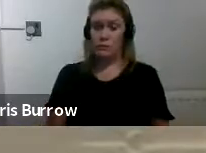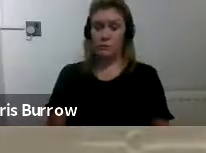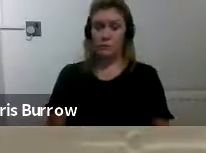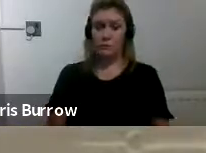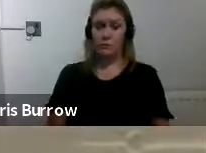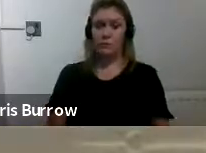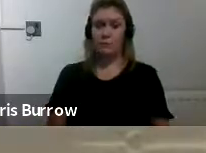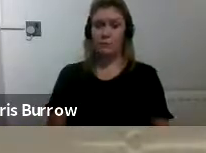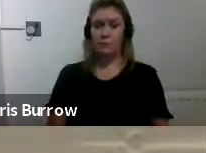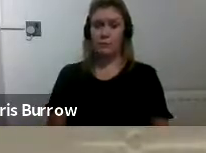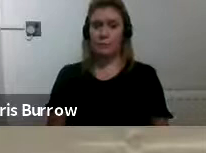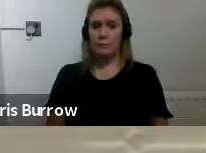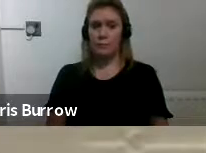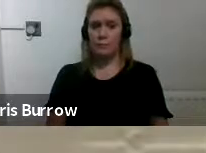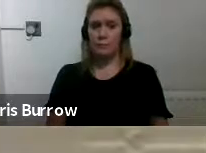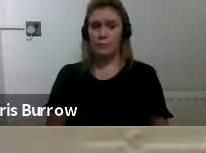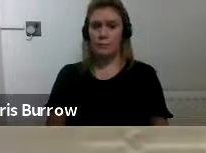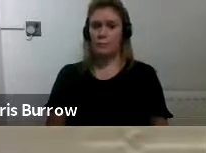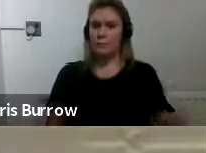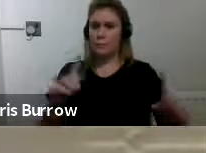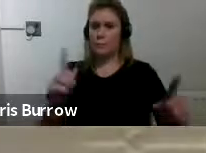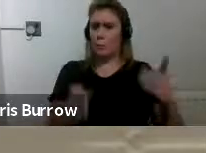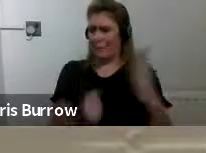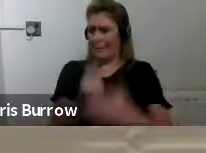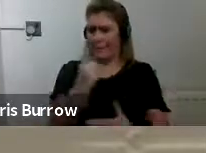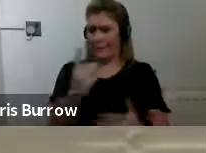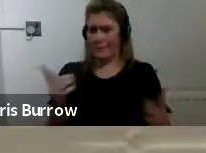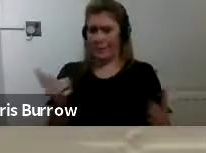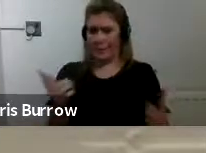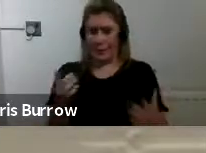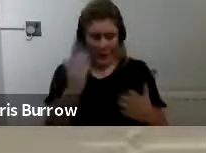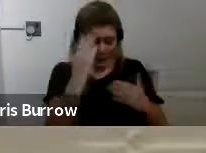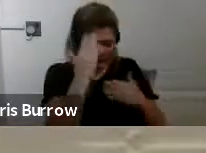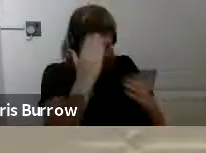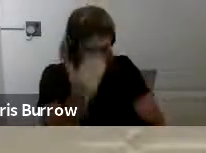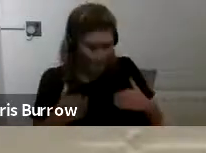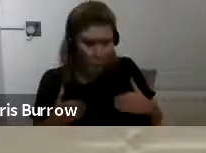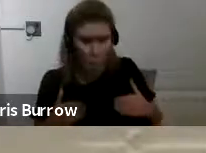What's going on? I don't know.